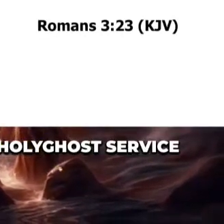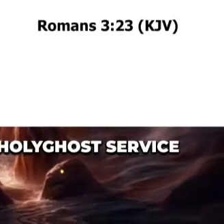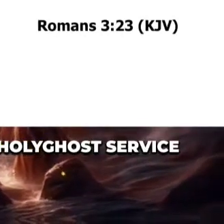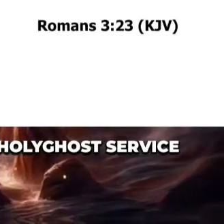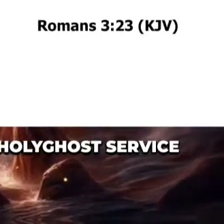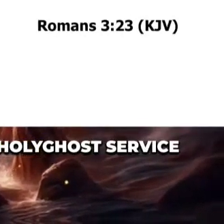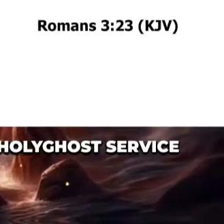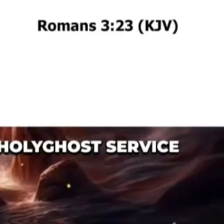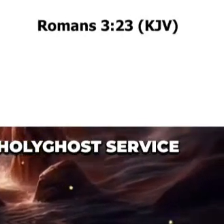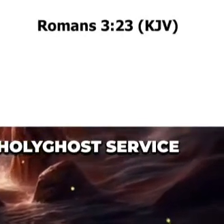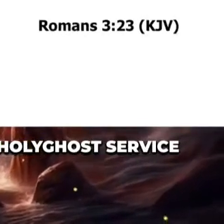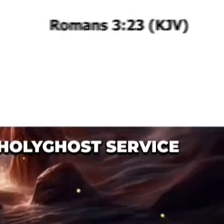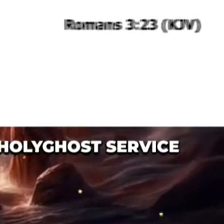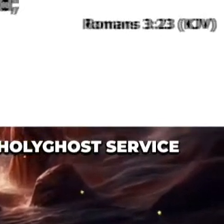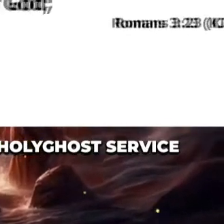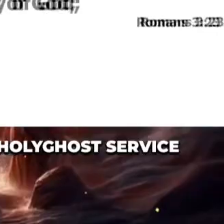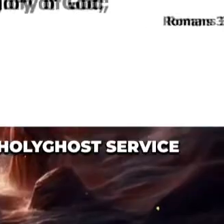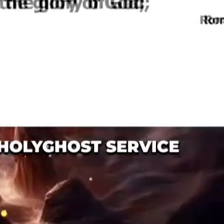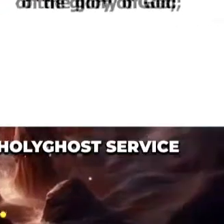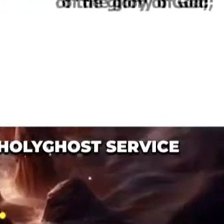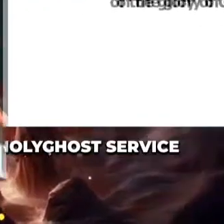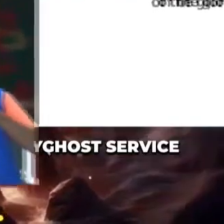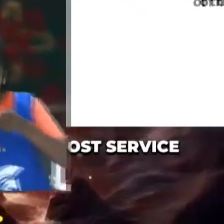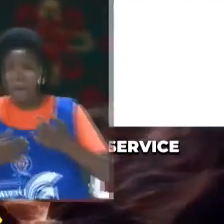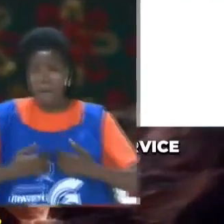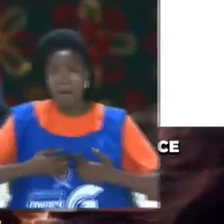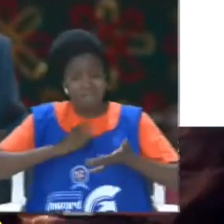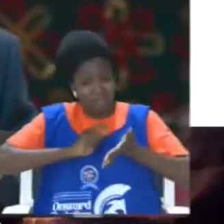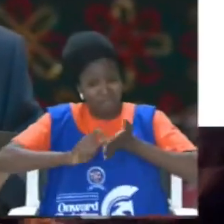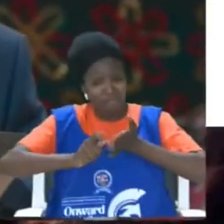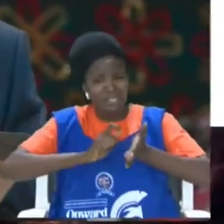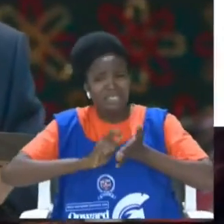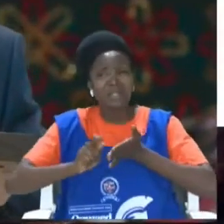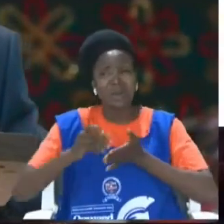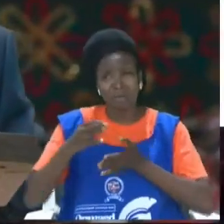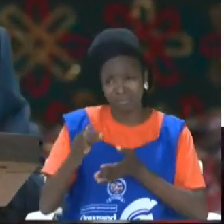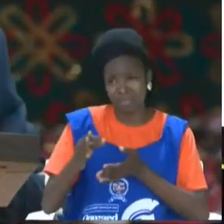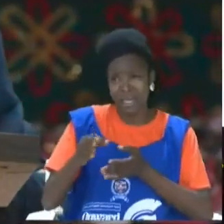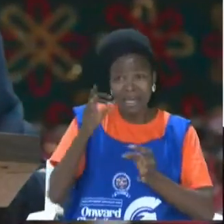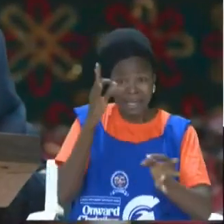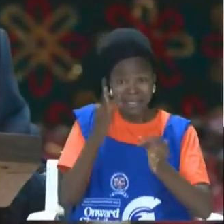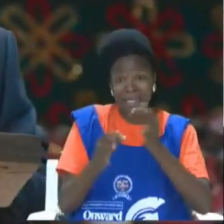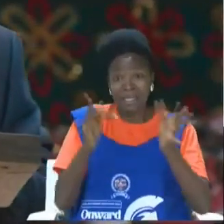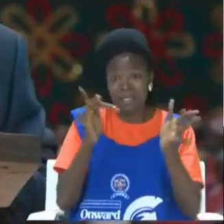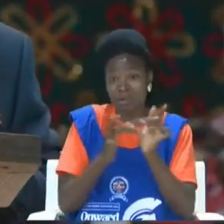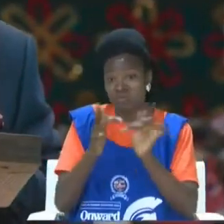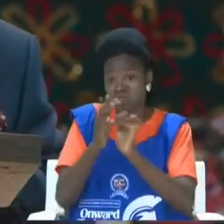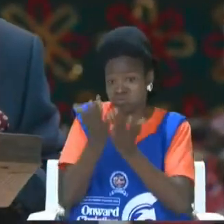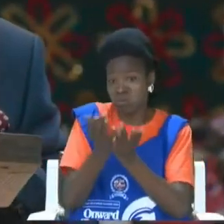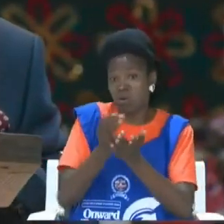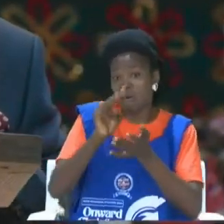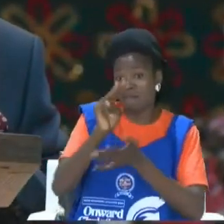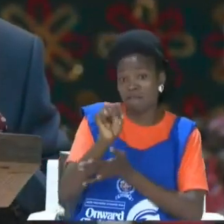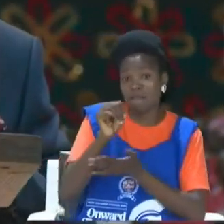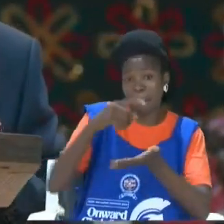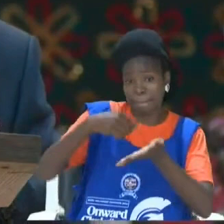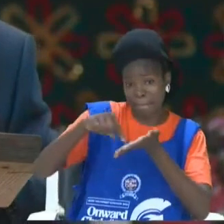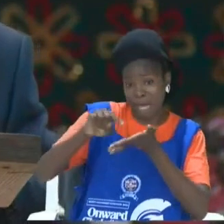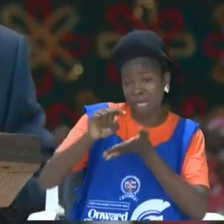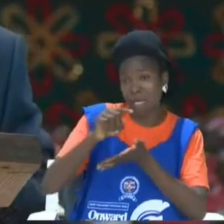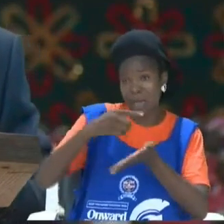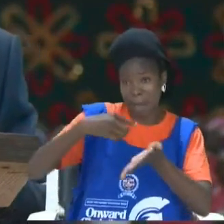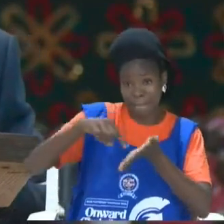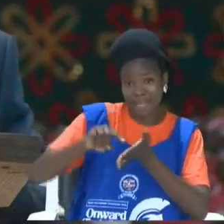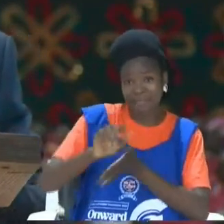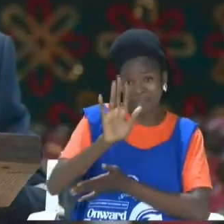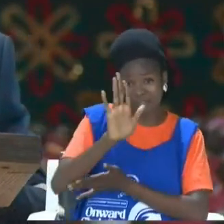with a man that people had written of. In the book of Mark chapter 5 verse 15, Mark